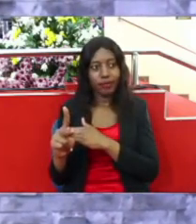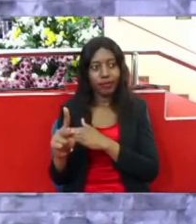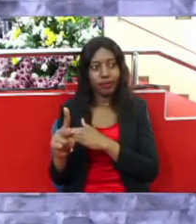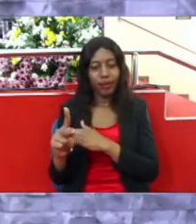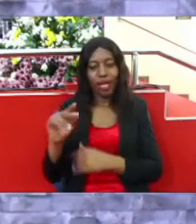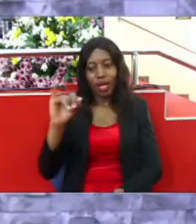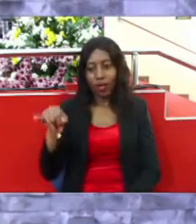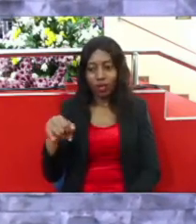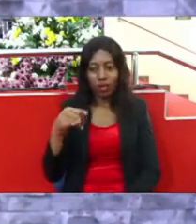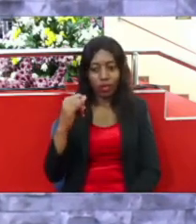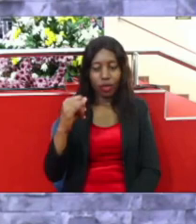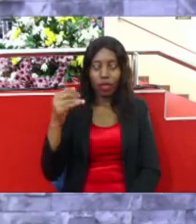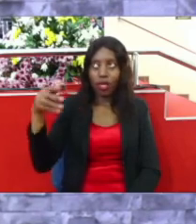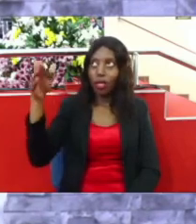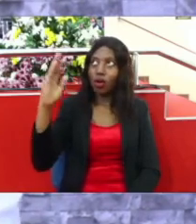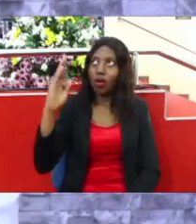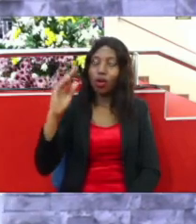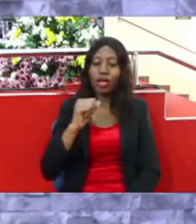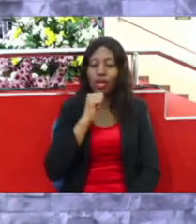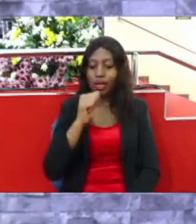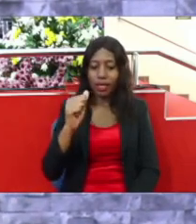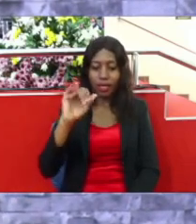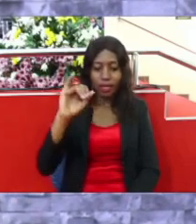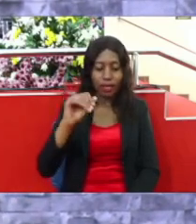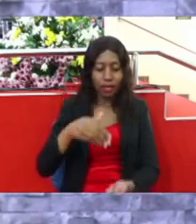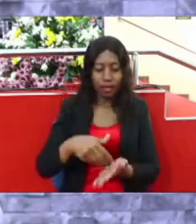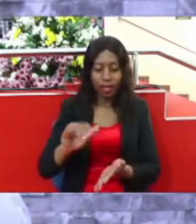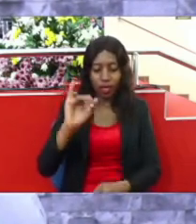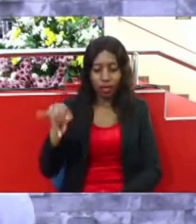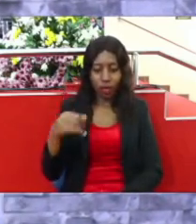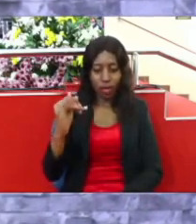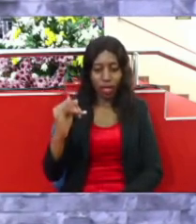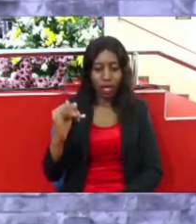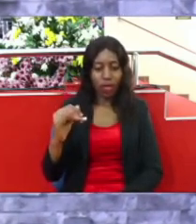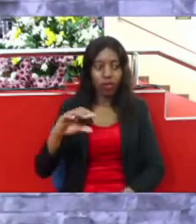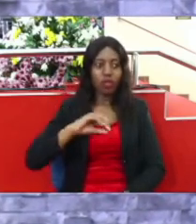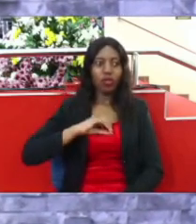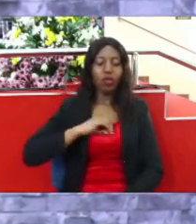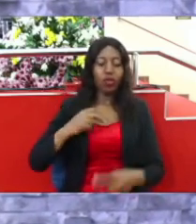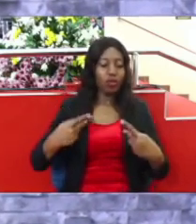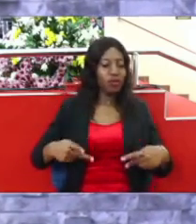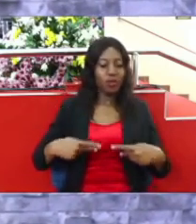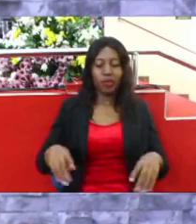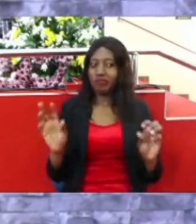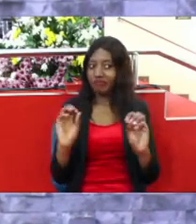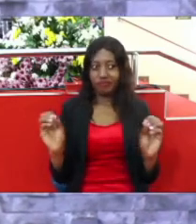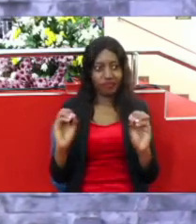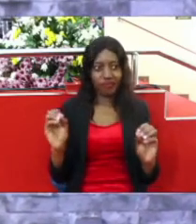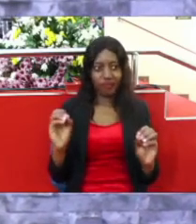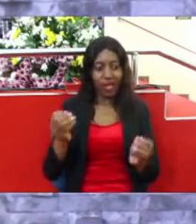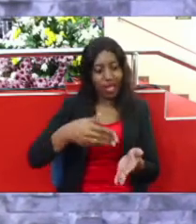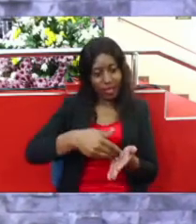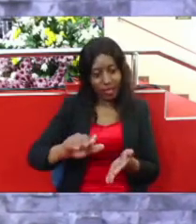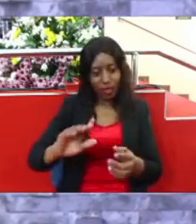people Israel. Mungu hamtumi Jonah kwa watu wake wa Israeli. He actually sends Jonah to a people that were of the world. Mungu akamtuma kwa watu wengine